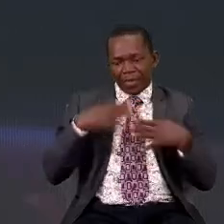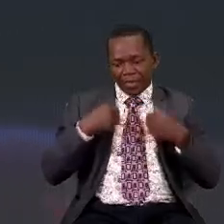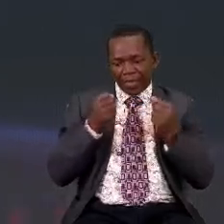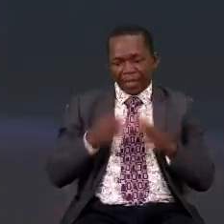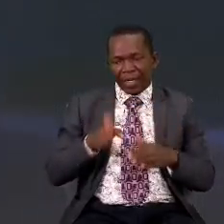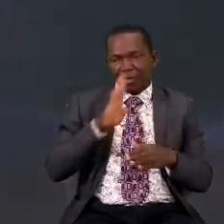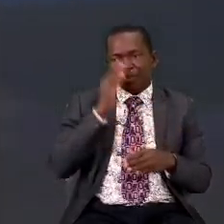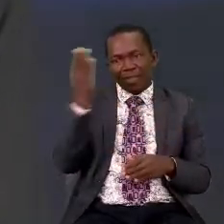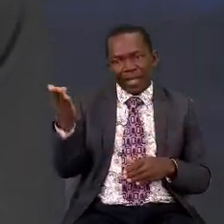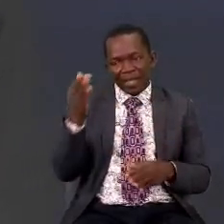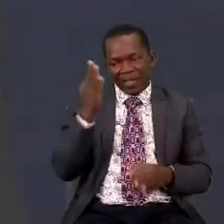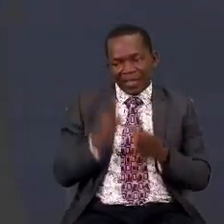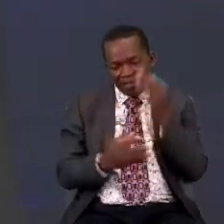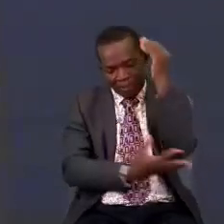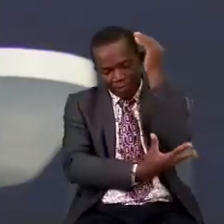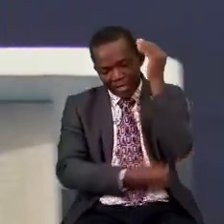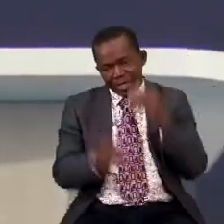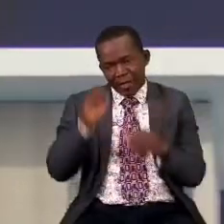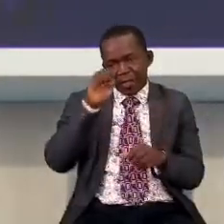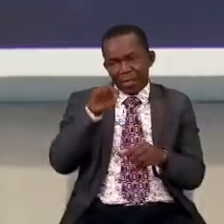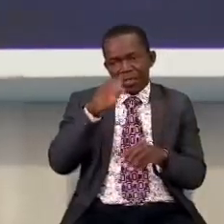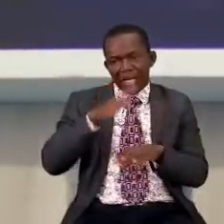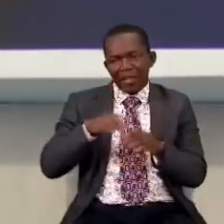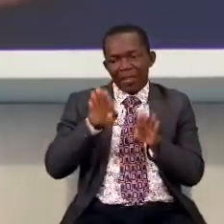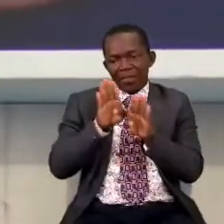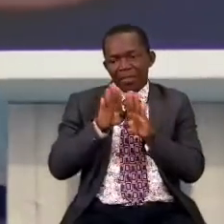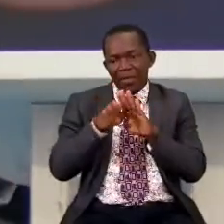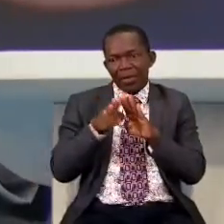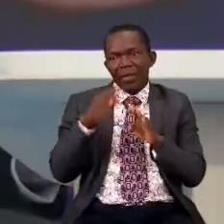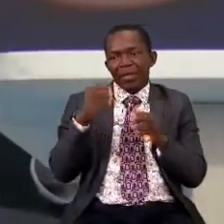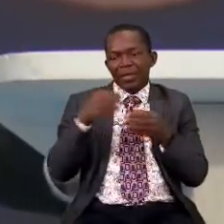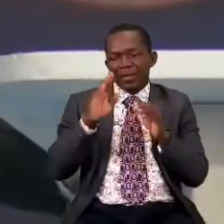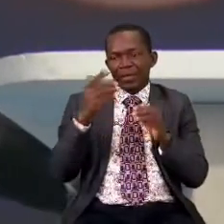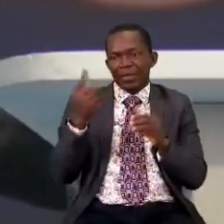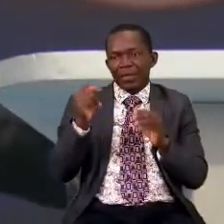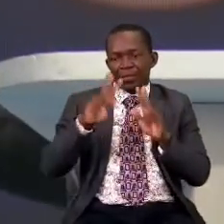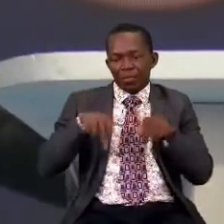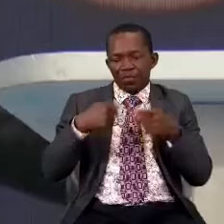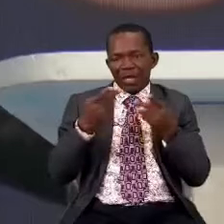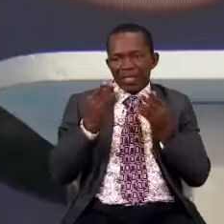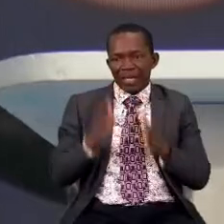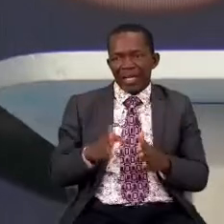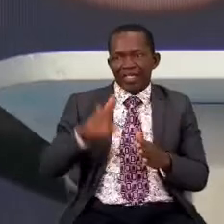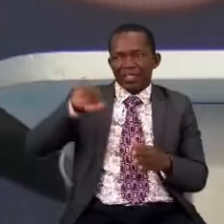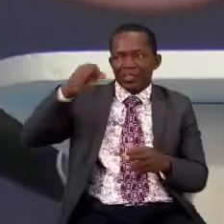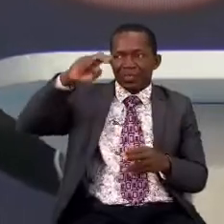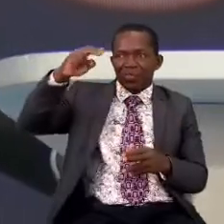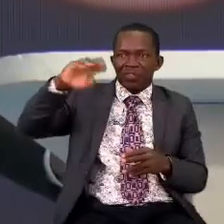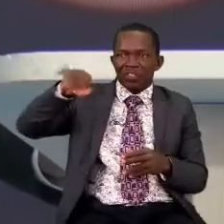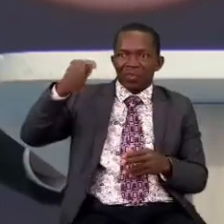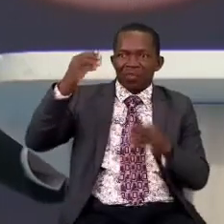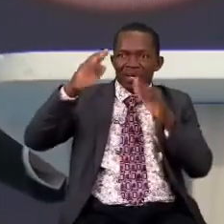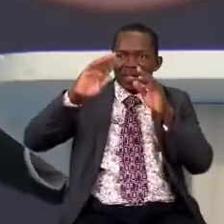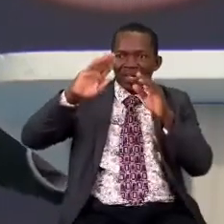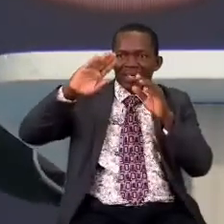there. And if the enemies knock at the door, the Lord, the God of battles, and the